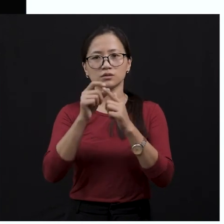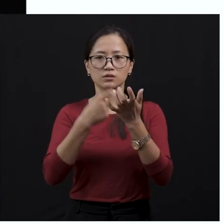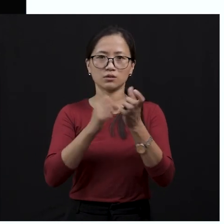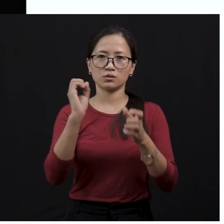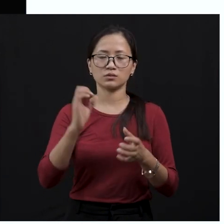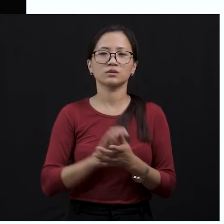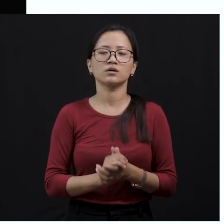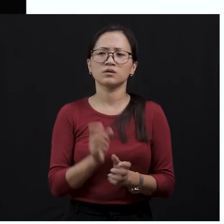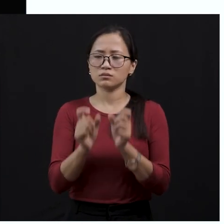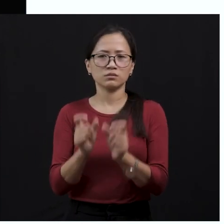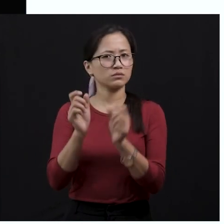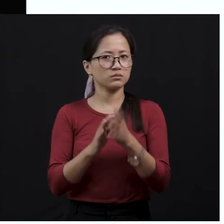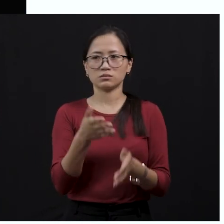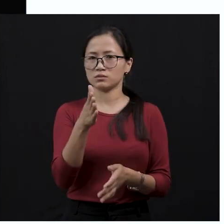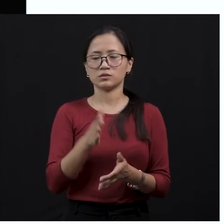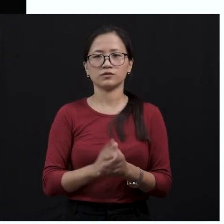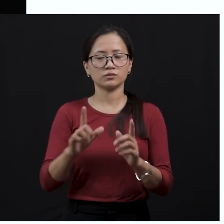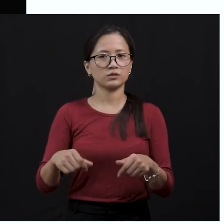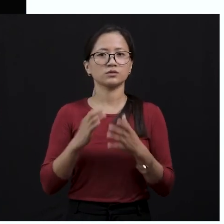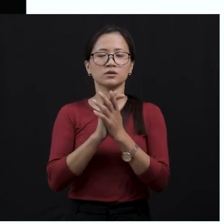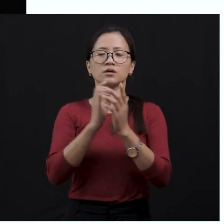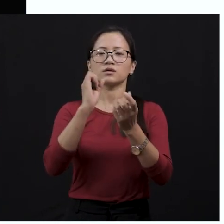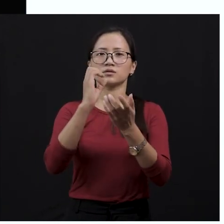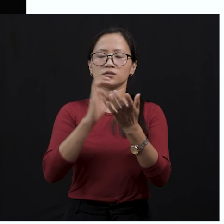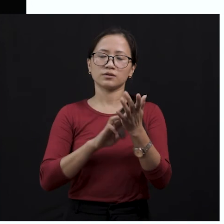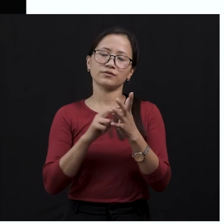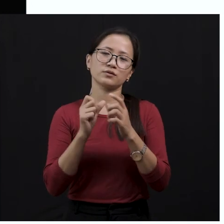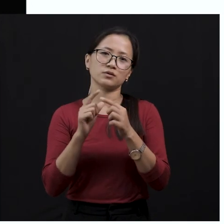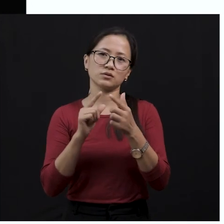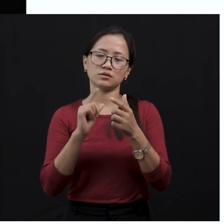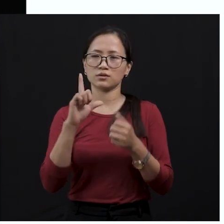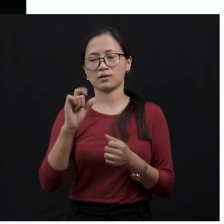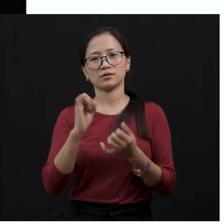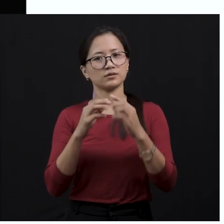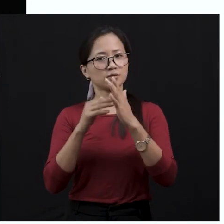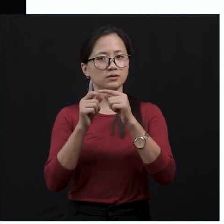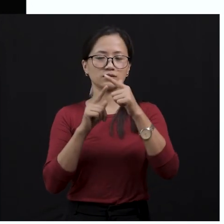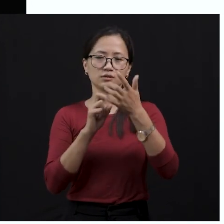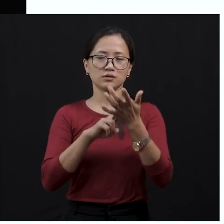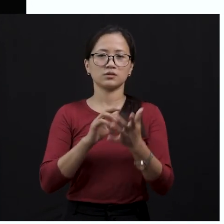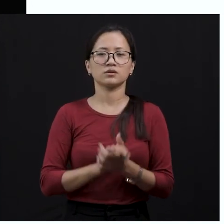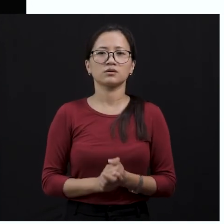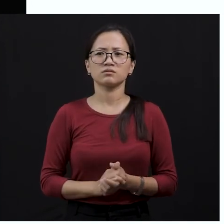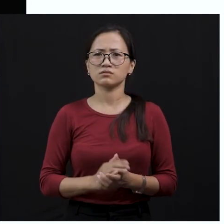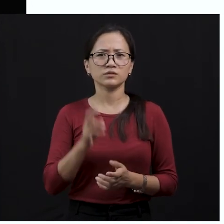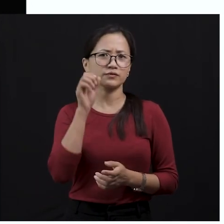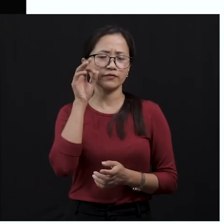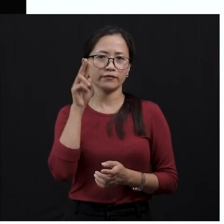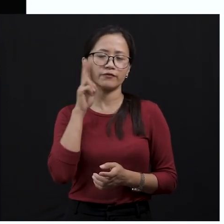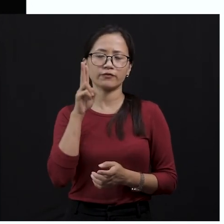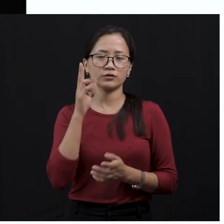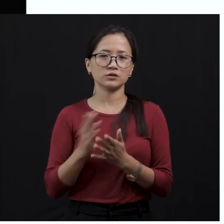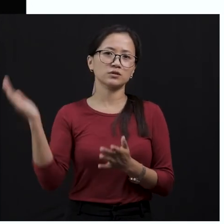no more people from this civilization. Also, it is believed that the foreigners had come and they have